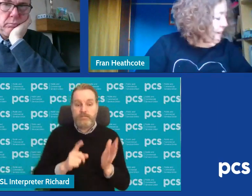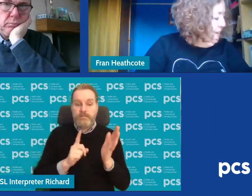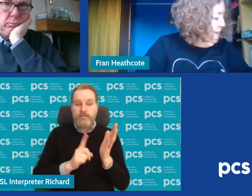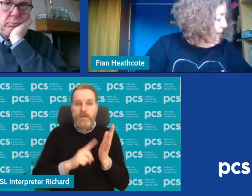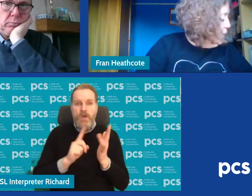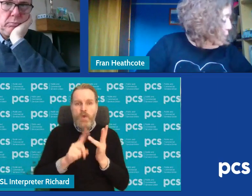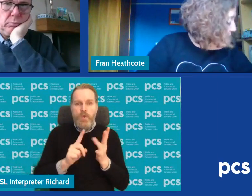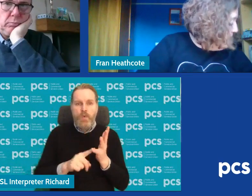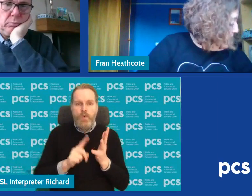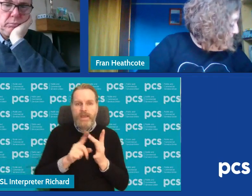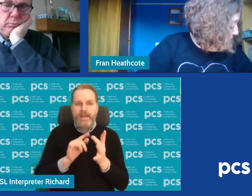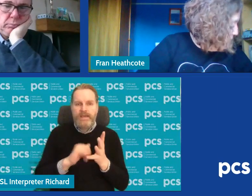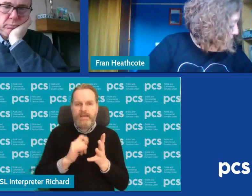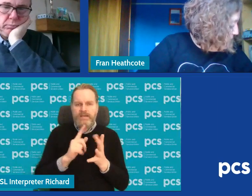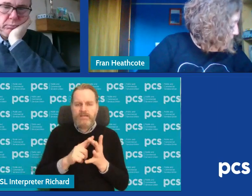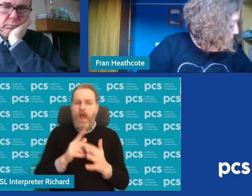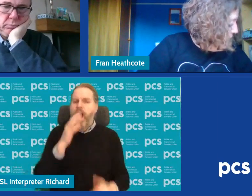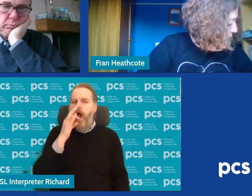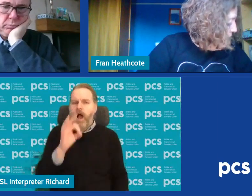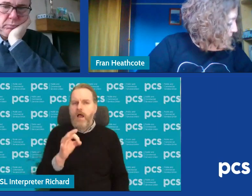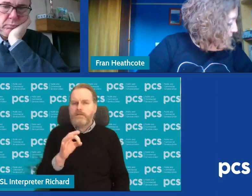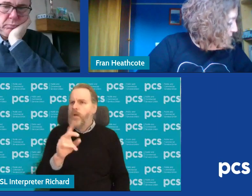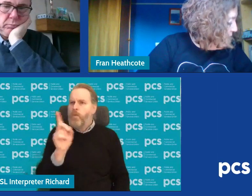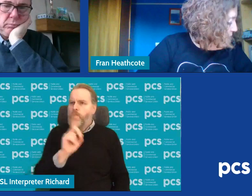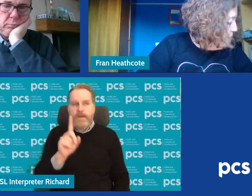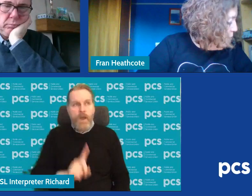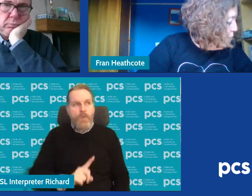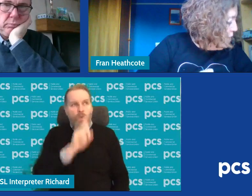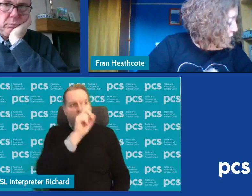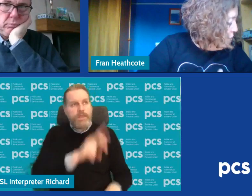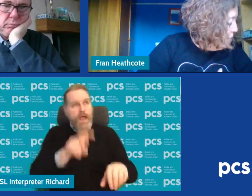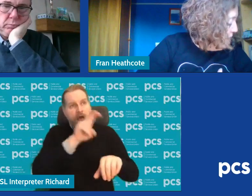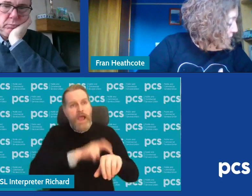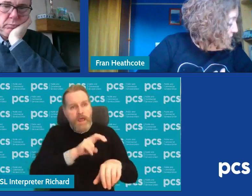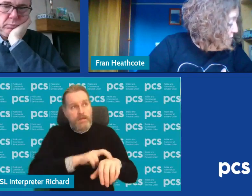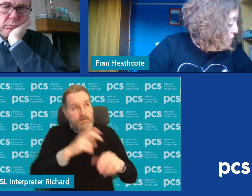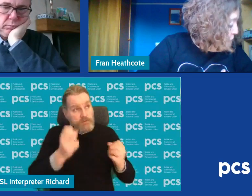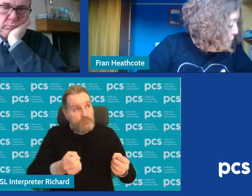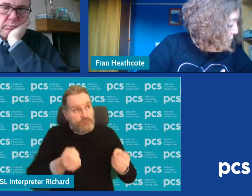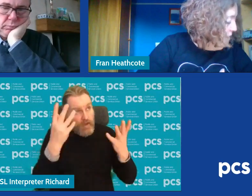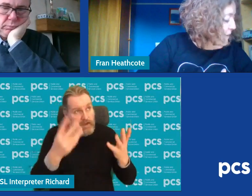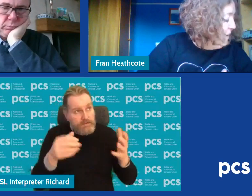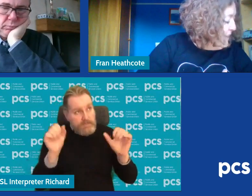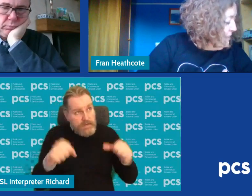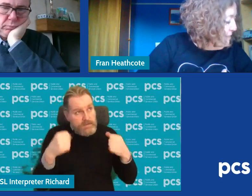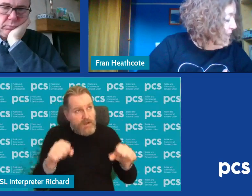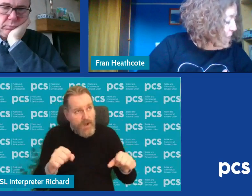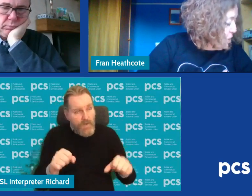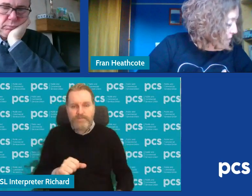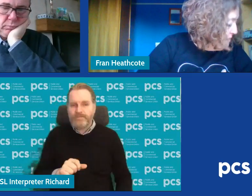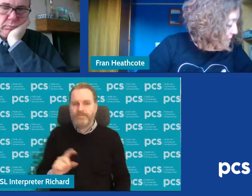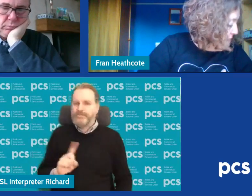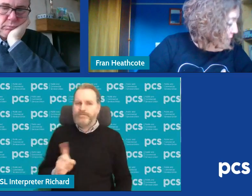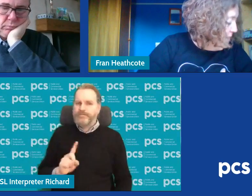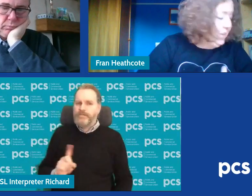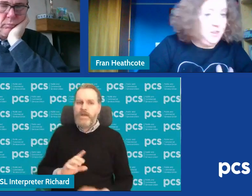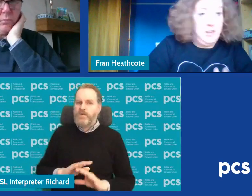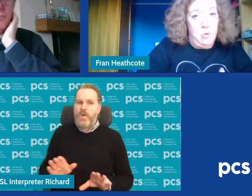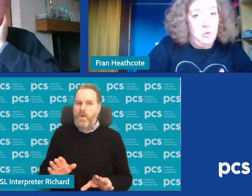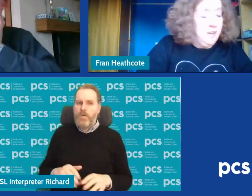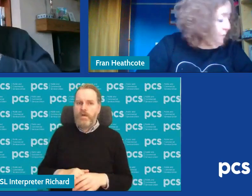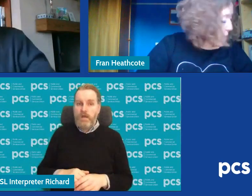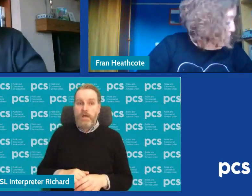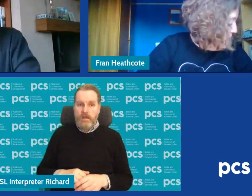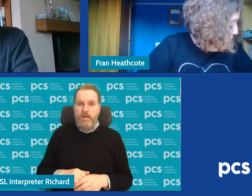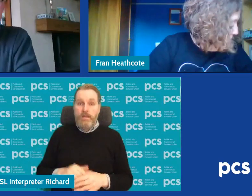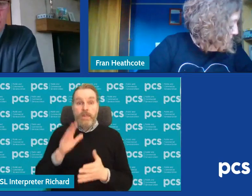included in the latest ballot? And the answer regarding Northern Ireland is no. They're either in the HMRC, so they're